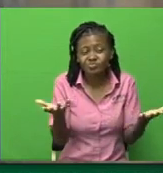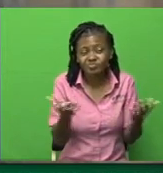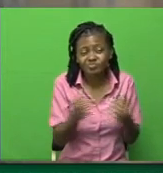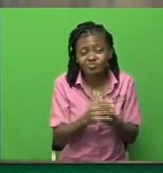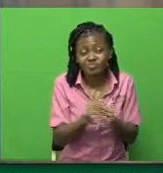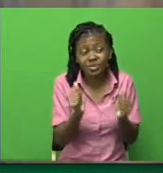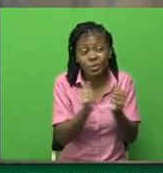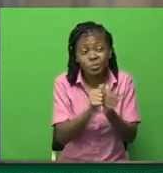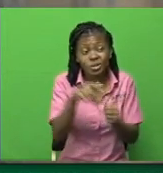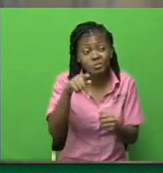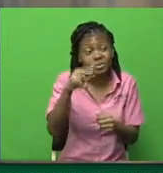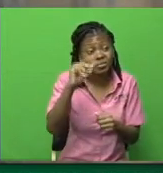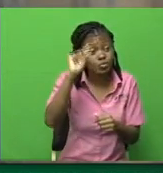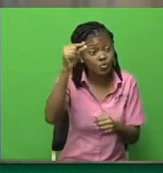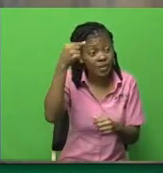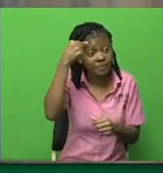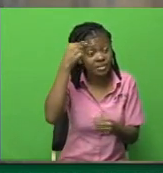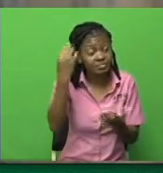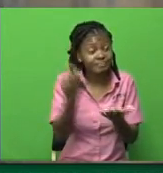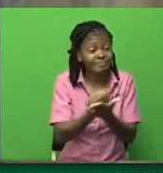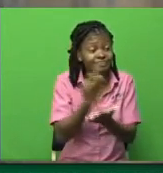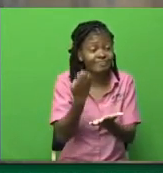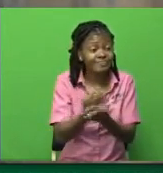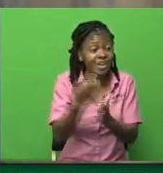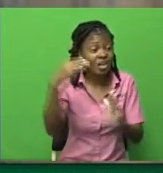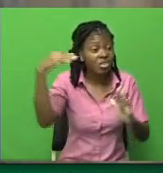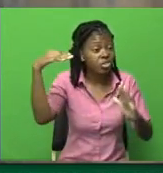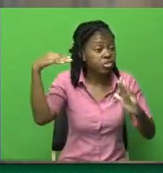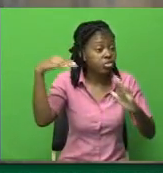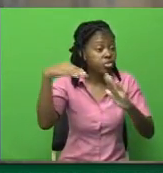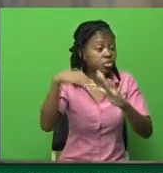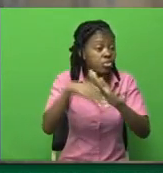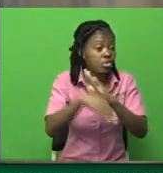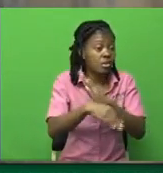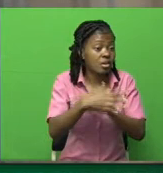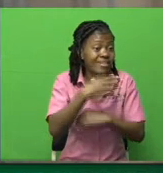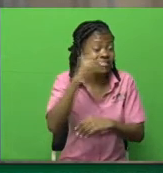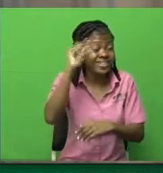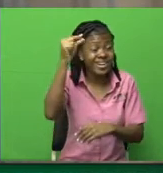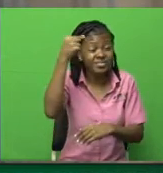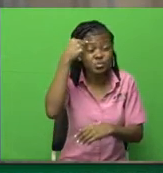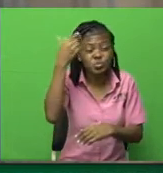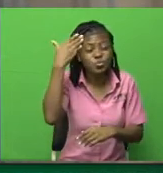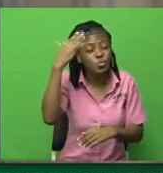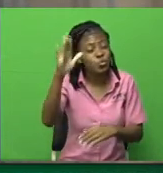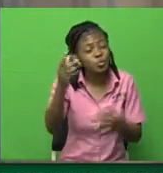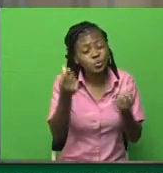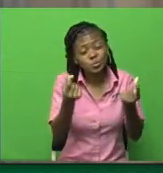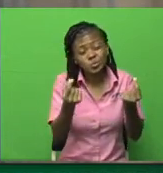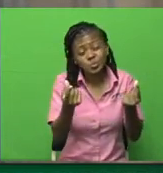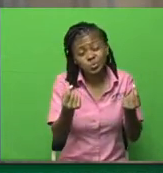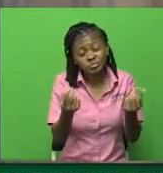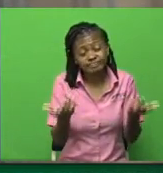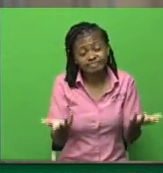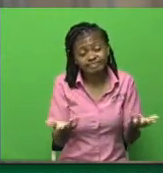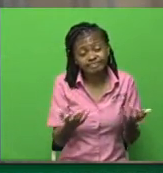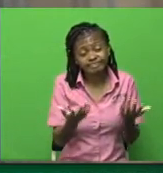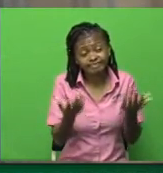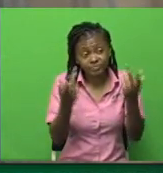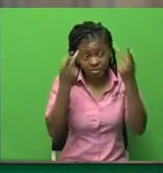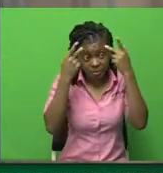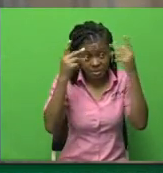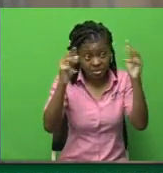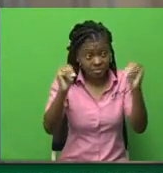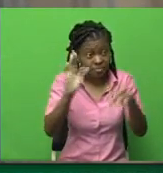government our economy is tanking and the government as oblivious to what needs to be done the prime ministers call on